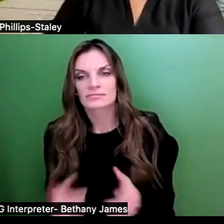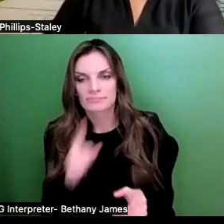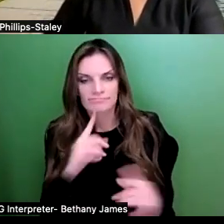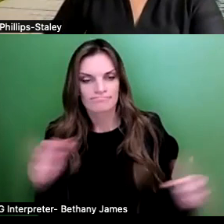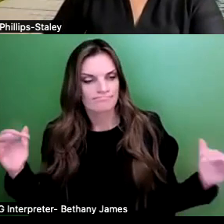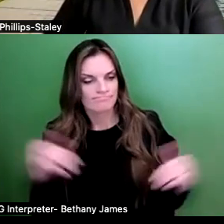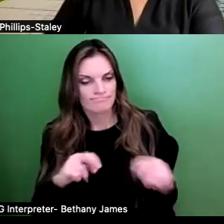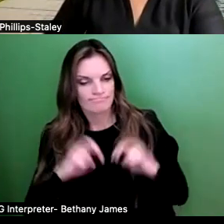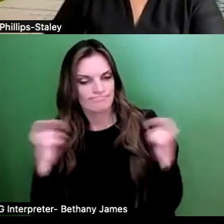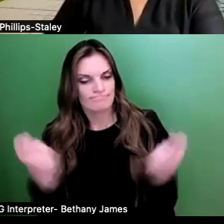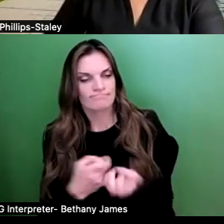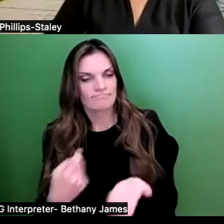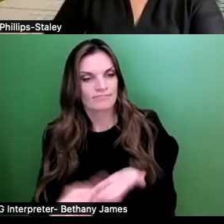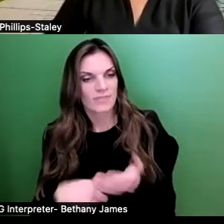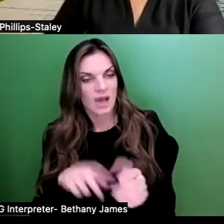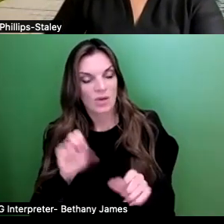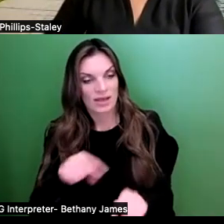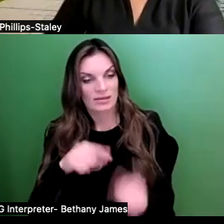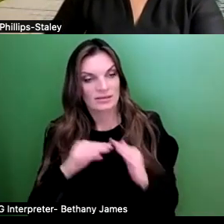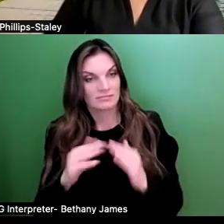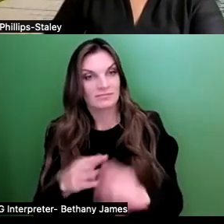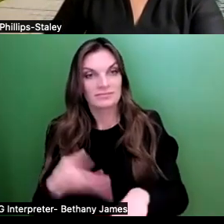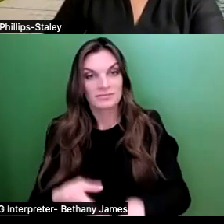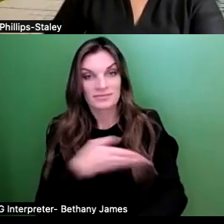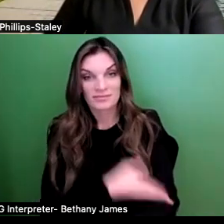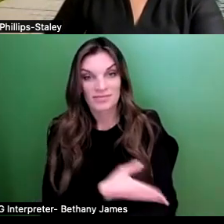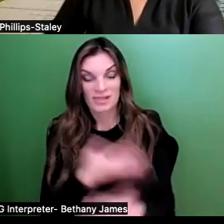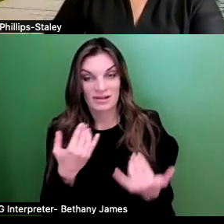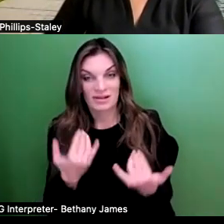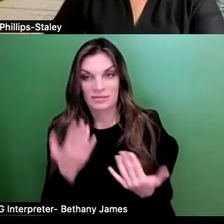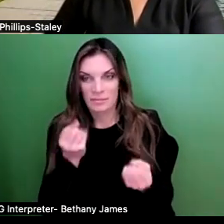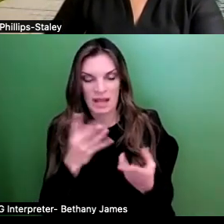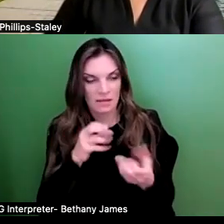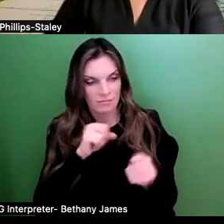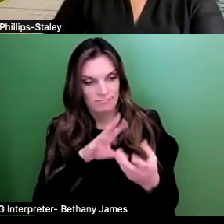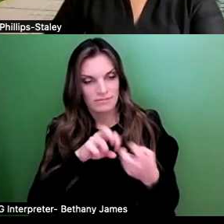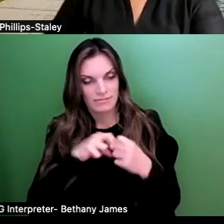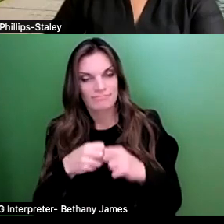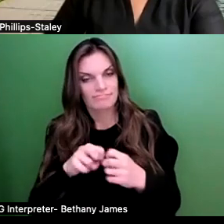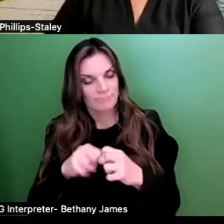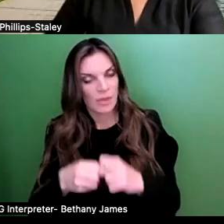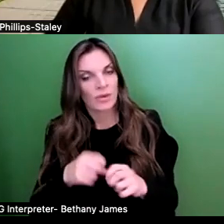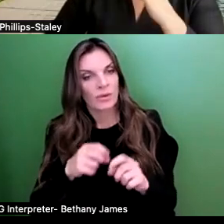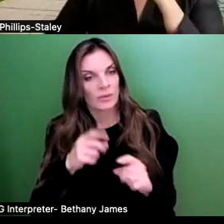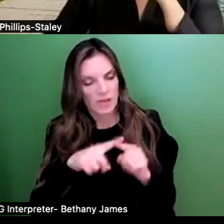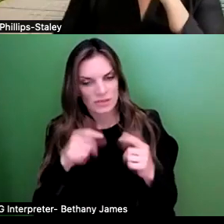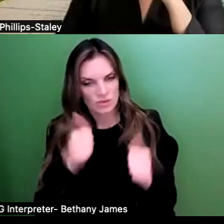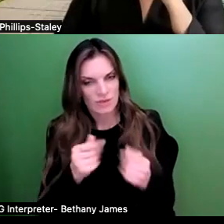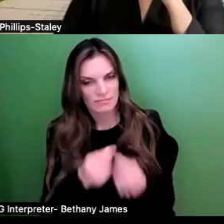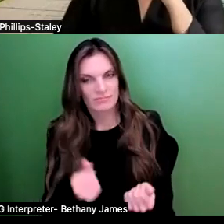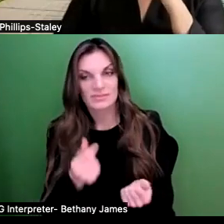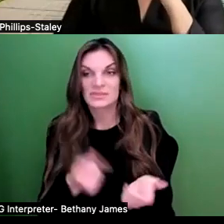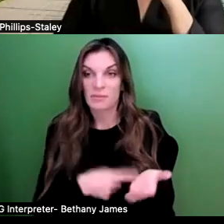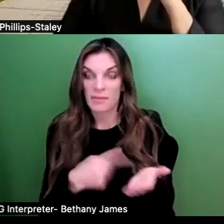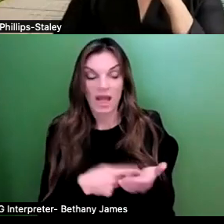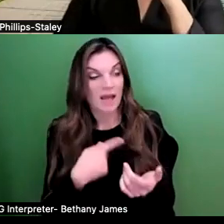in addressing the myriad of today's challenges with a long view of the future. At times, we have divergent viewpoints, yet